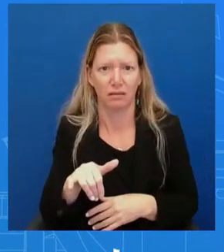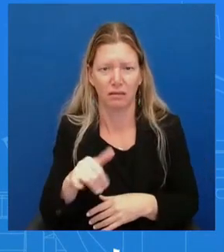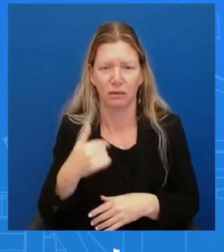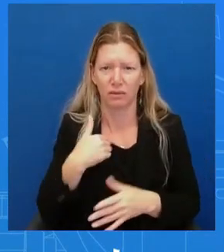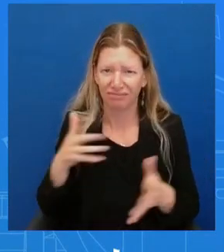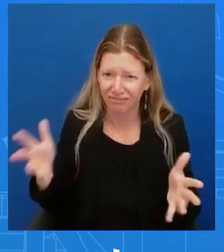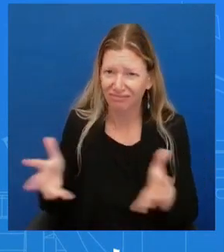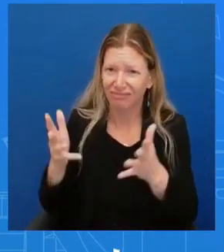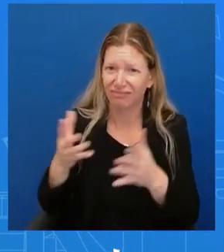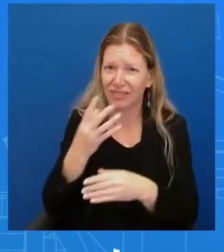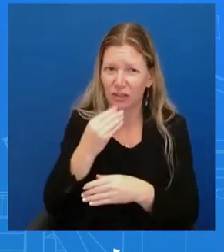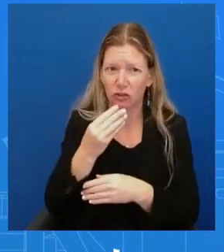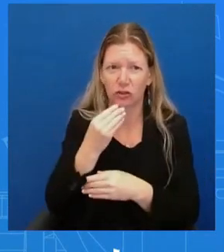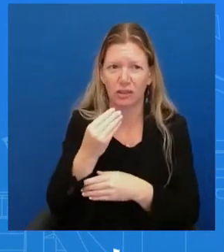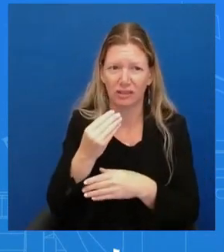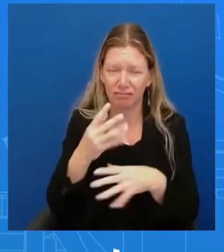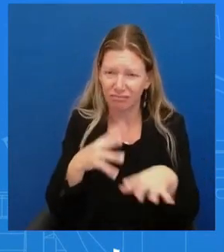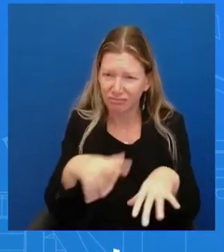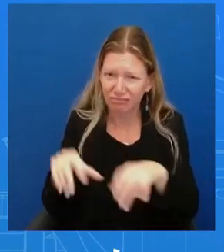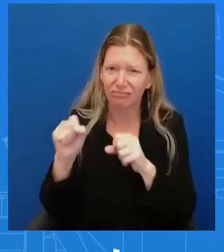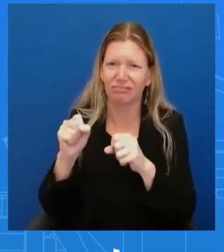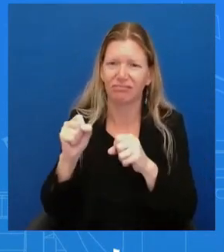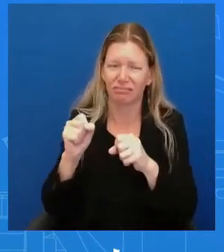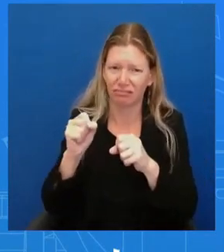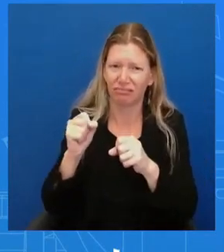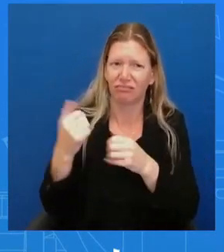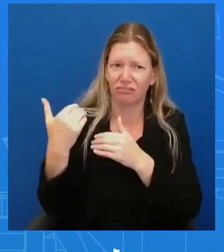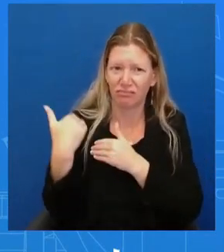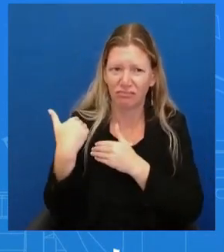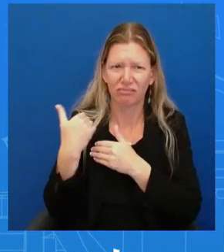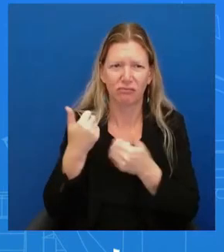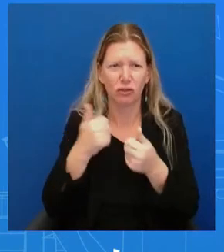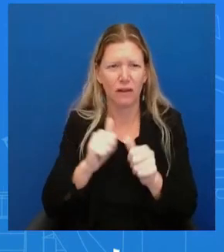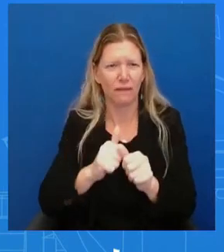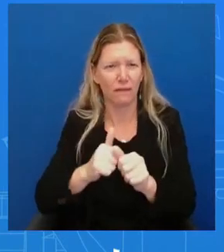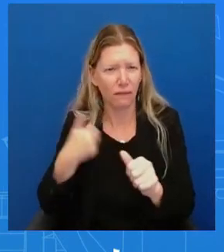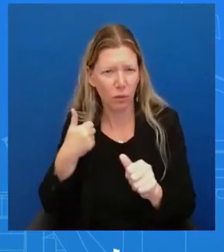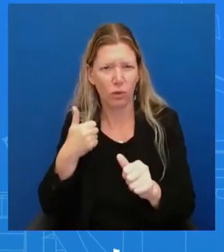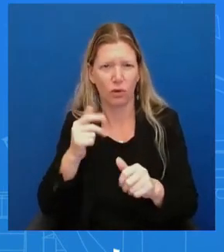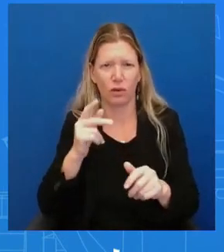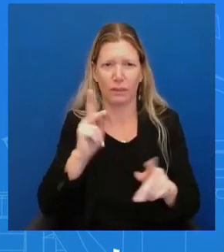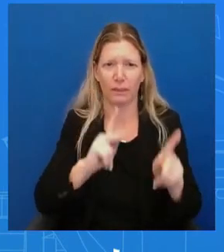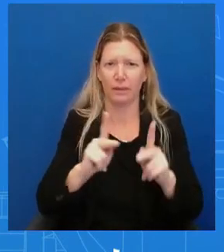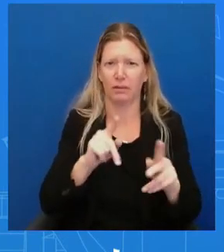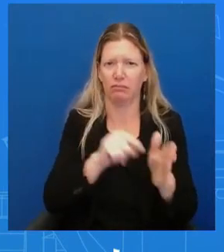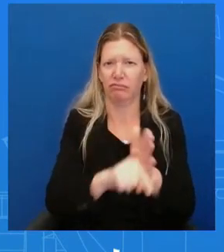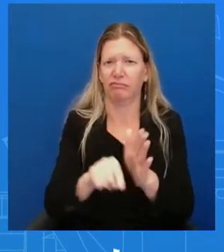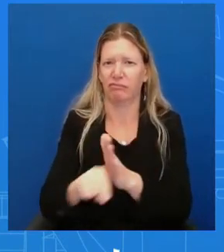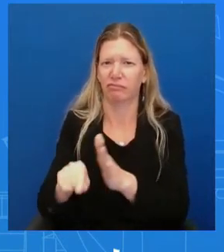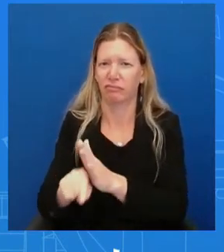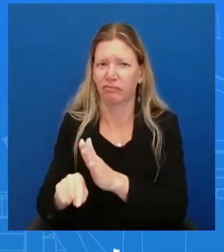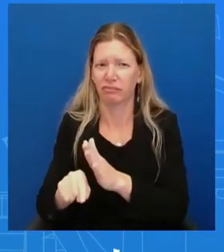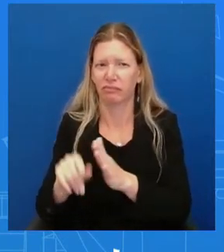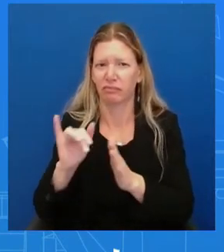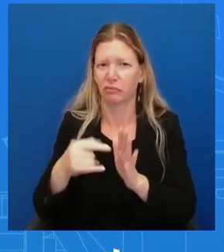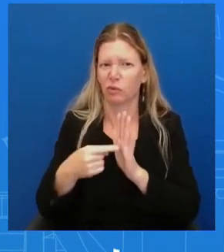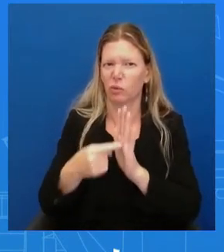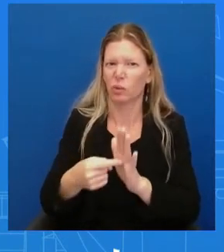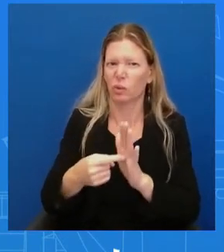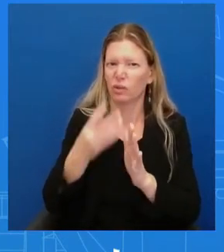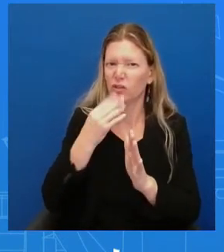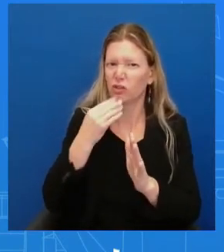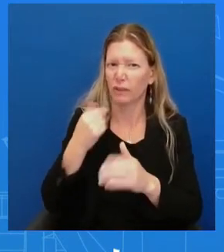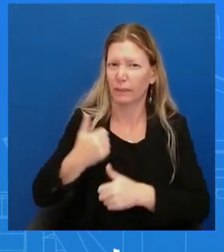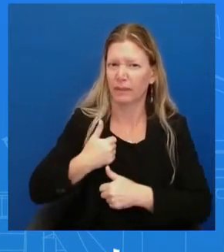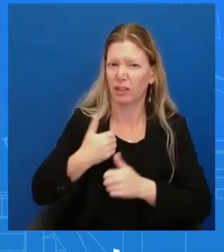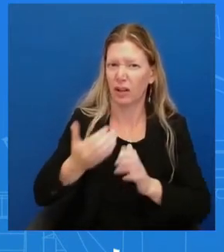challenging Israel's military operation is because Hamas has intentionally embedded themselves into civilian